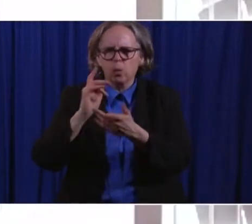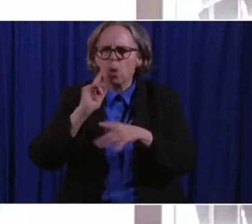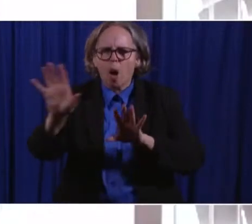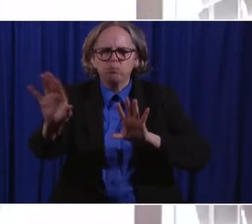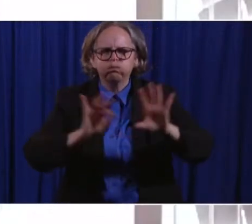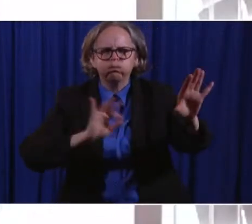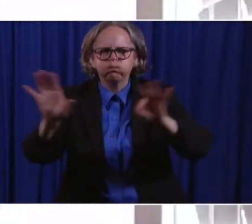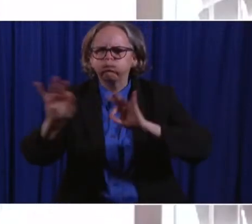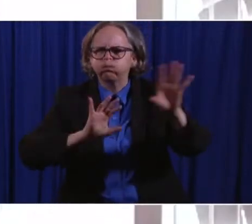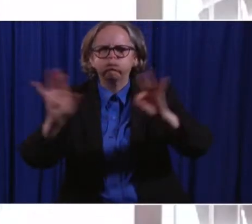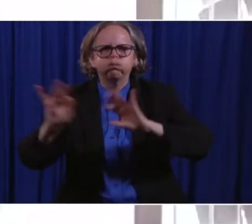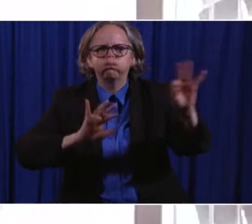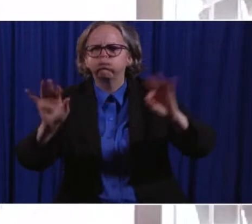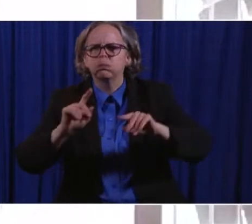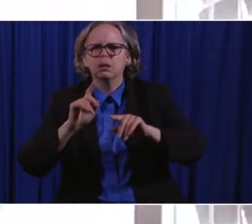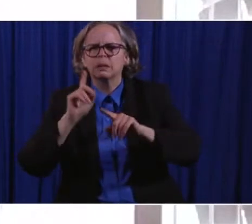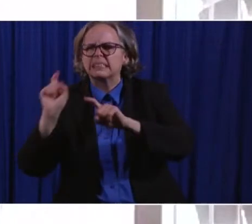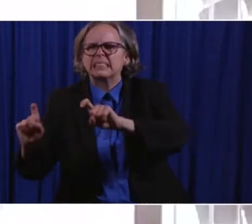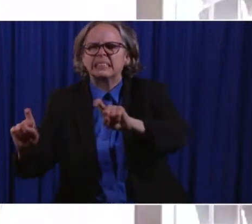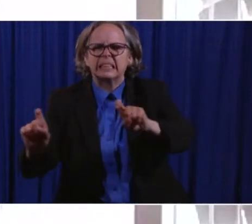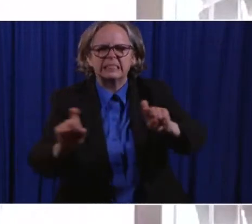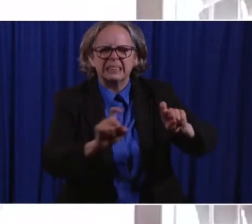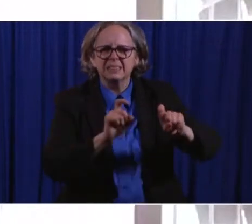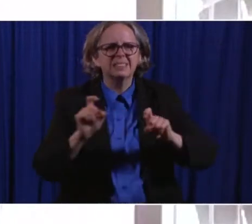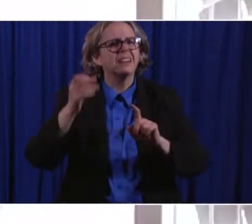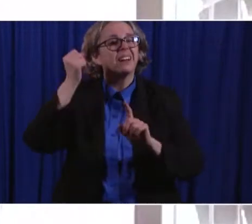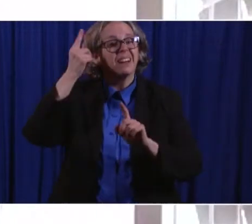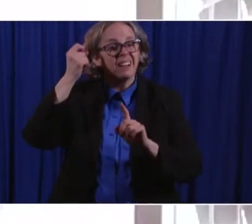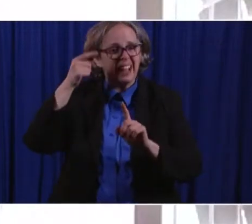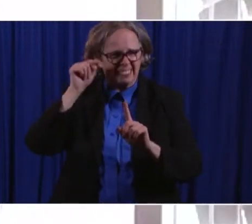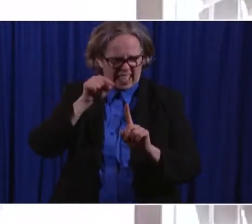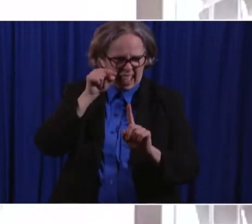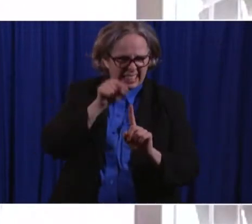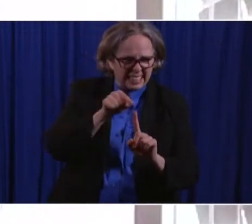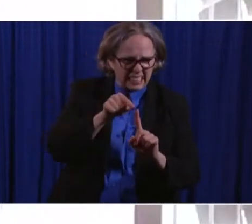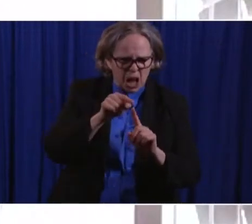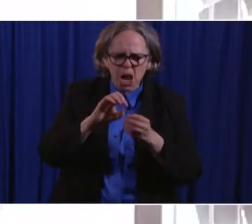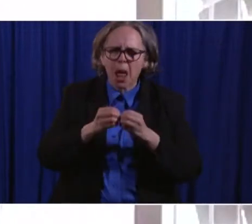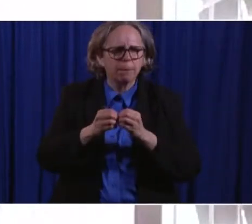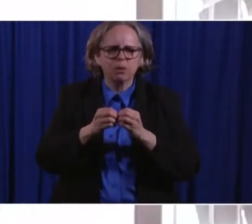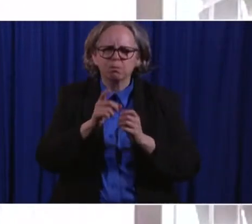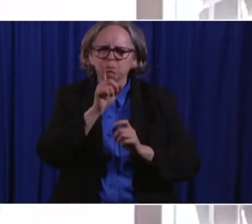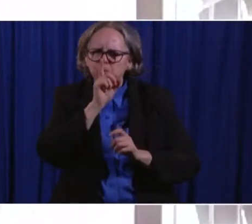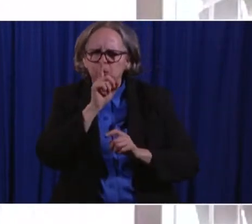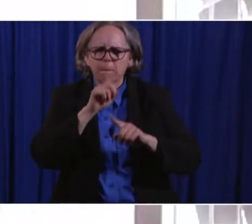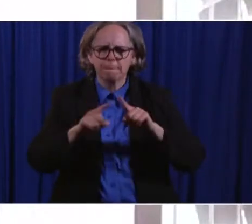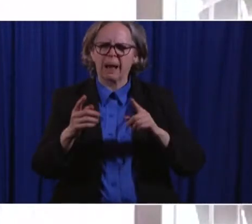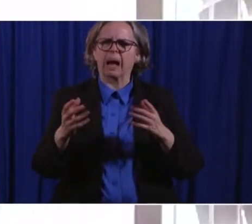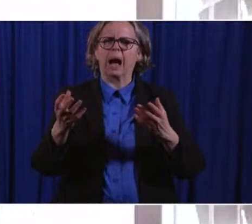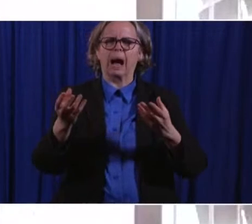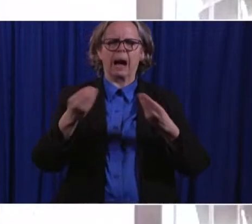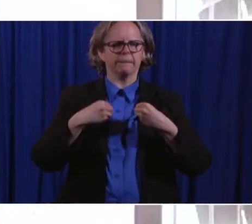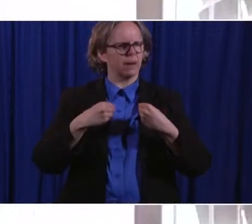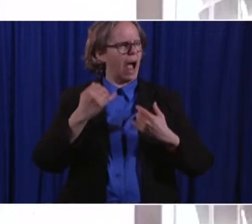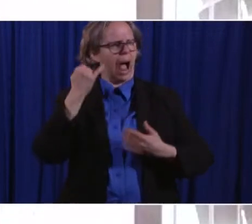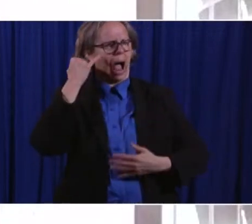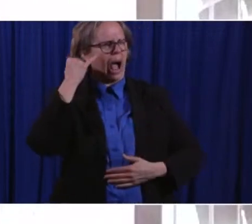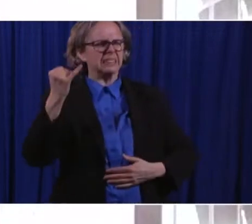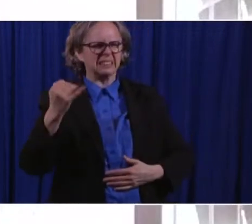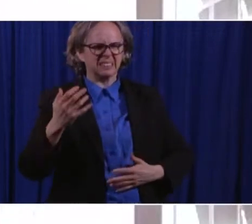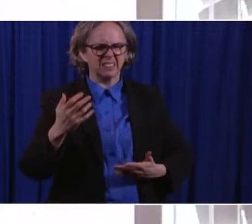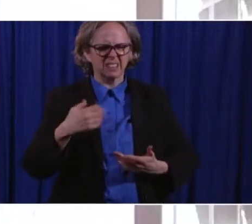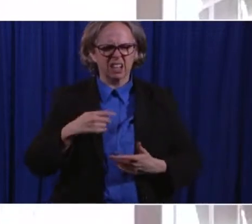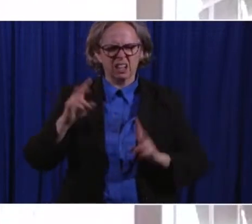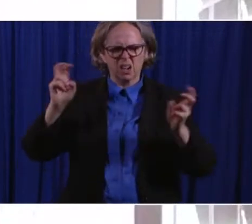count really is not the absolute number, it's the trend of the numbers that we observe. The fact